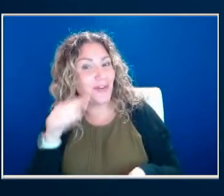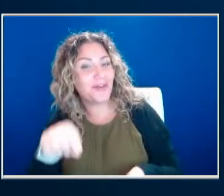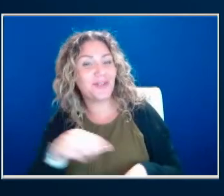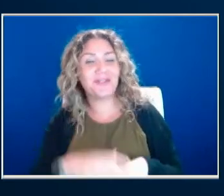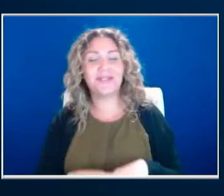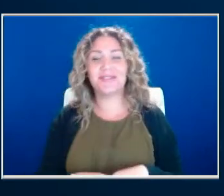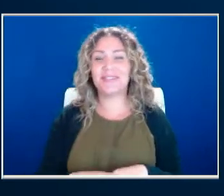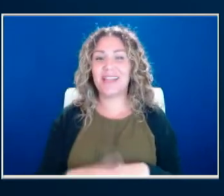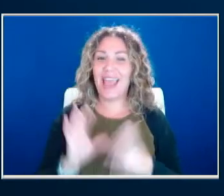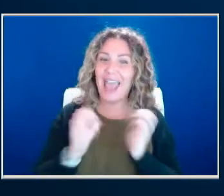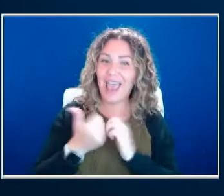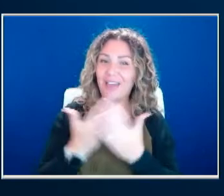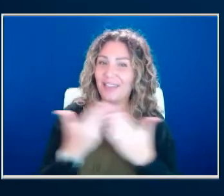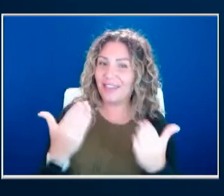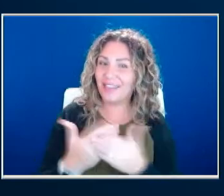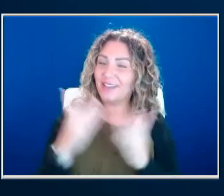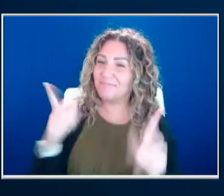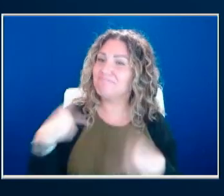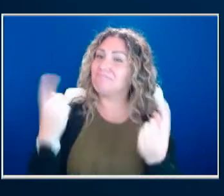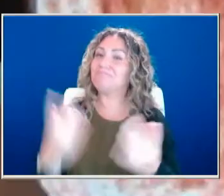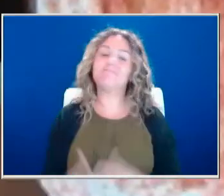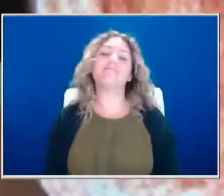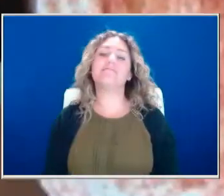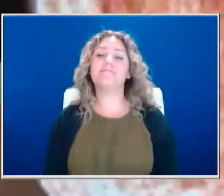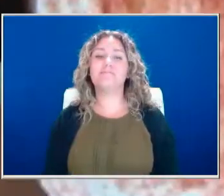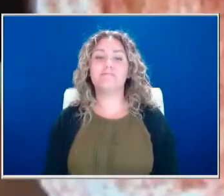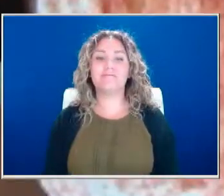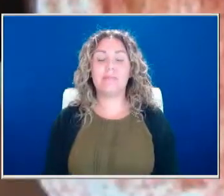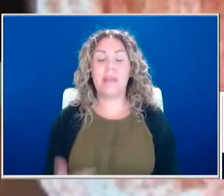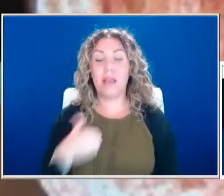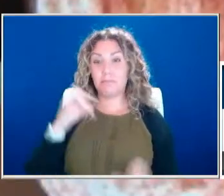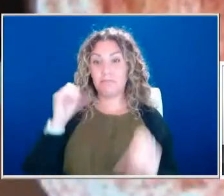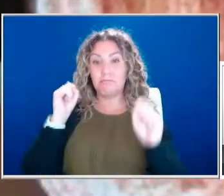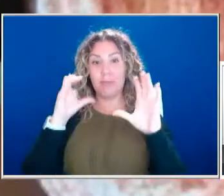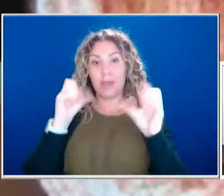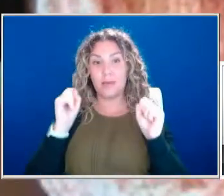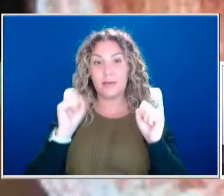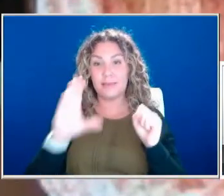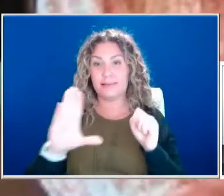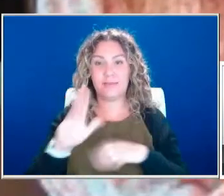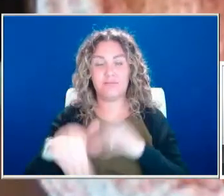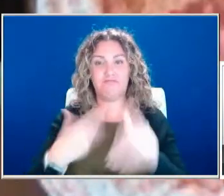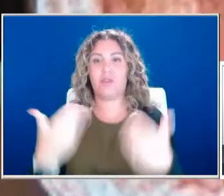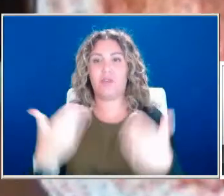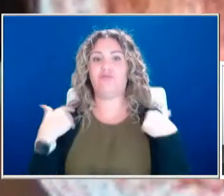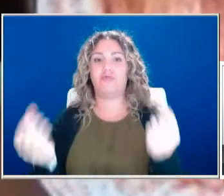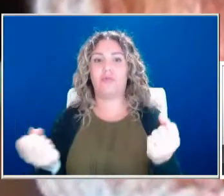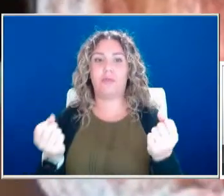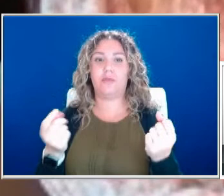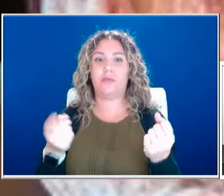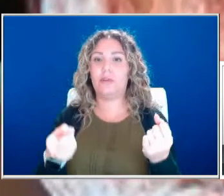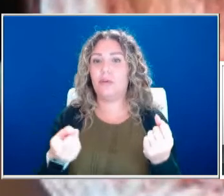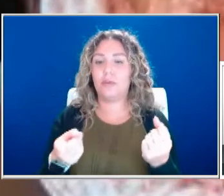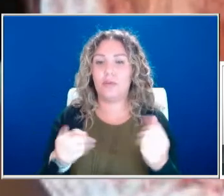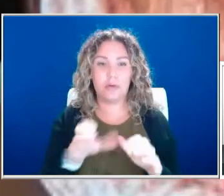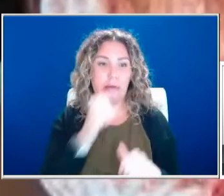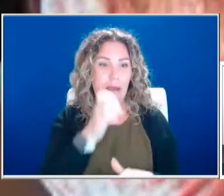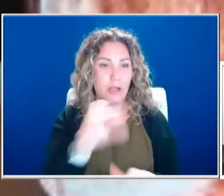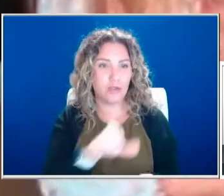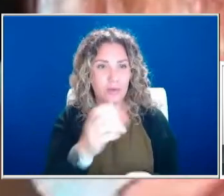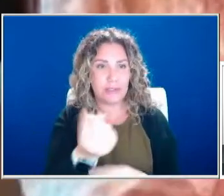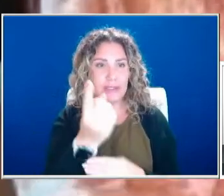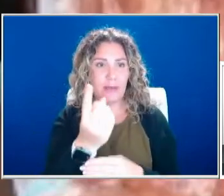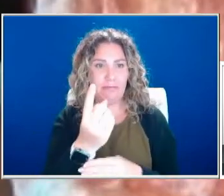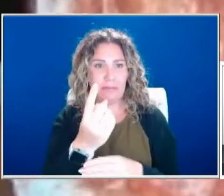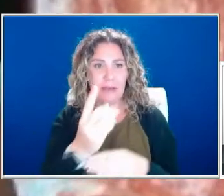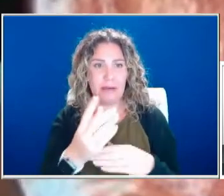things going? And just your final thoughts. Well, I've been amazed at his process of recovery because he'll go from not doing something one day and a day or